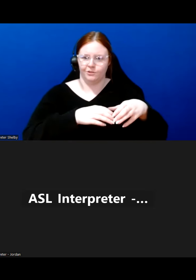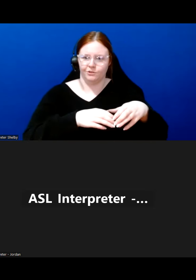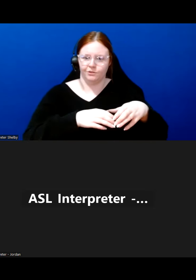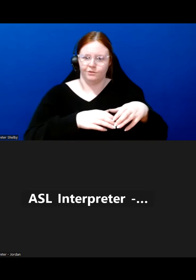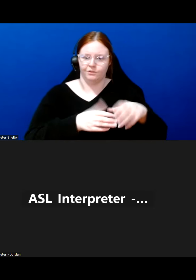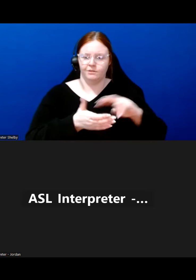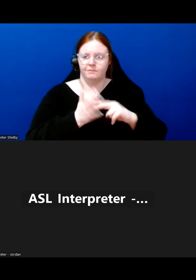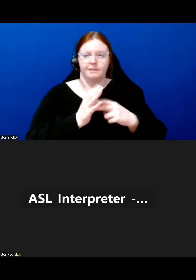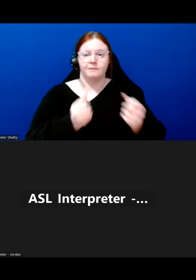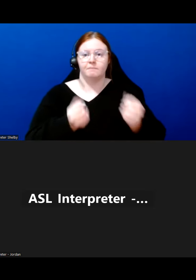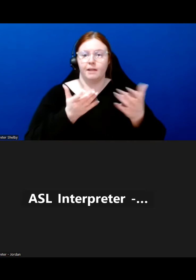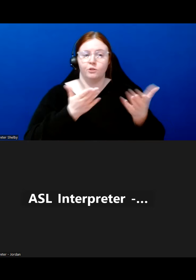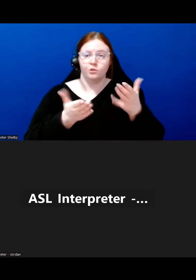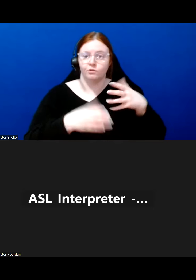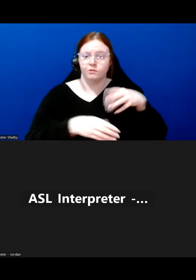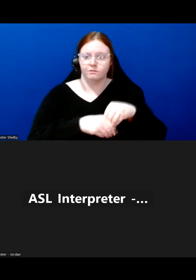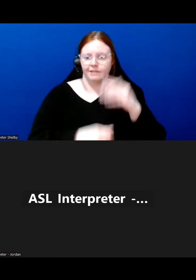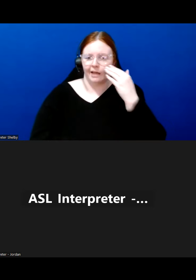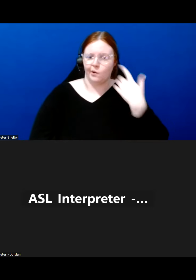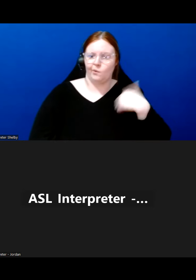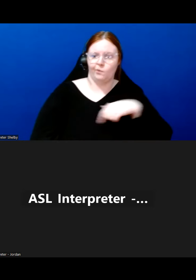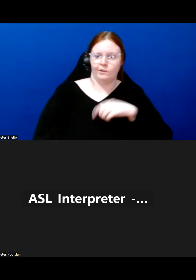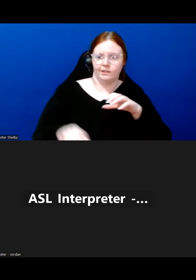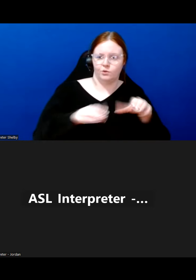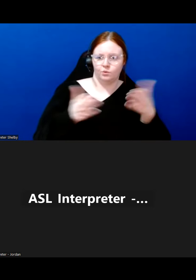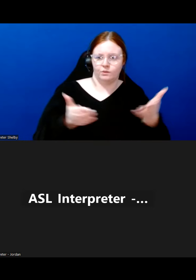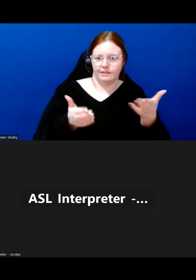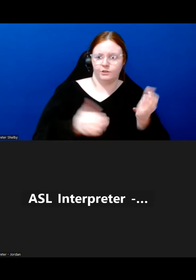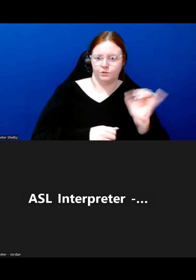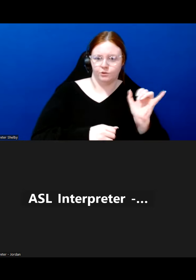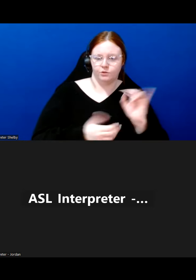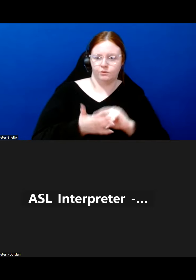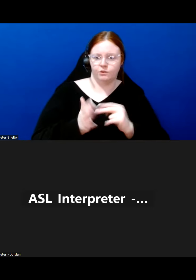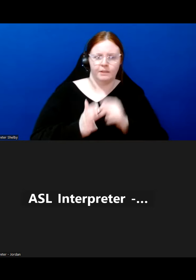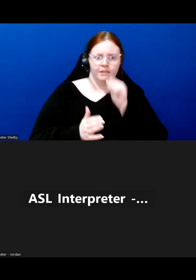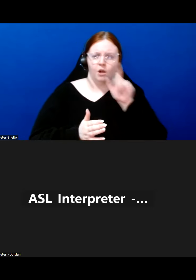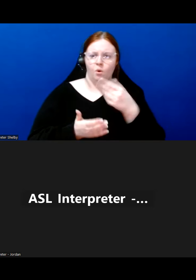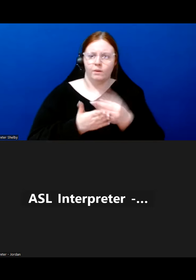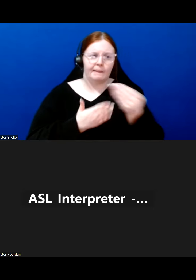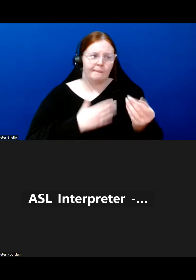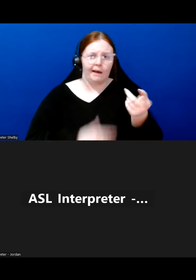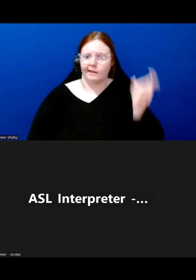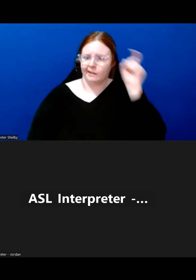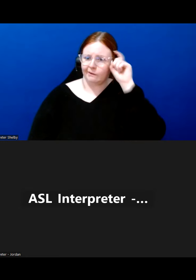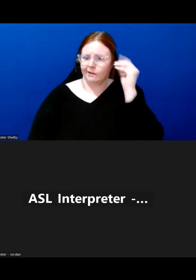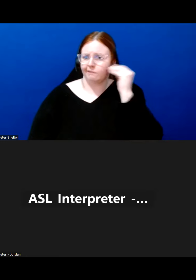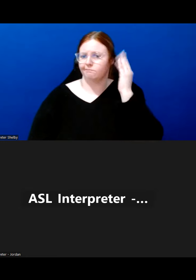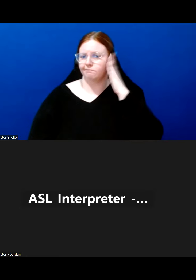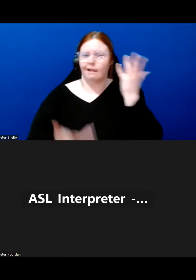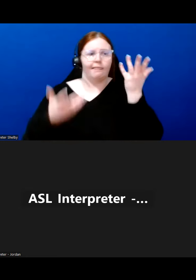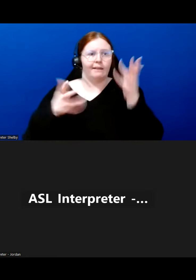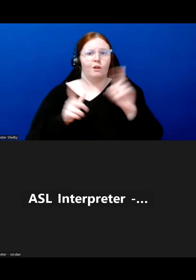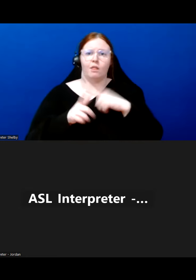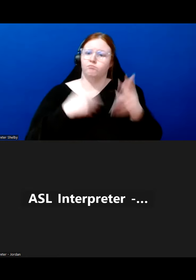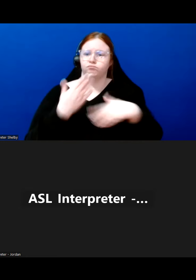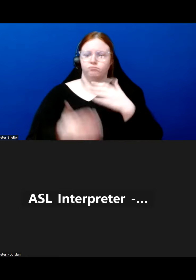lot of services. I know that's how we do it at our clinic. So you're not just purchasing a hearing aid and going off and